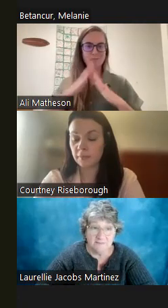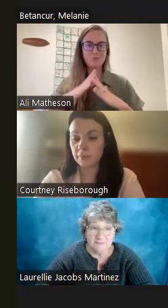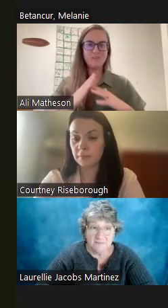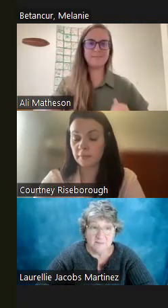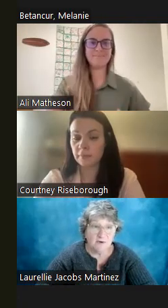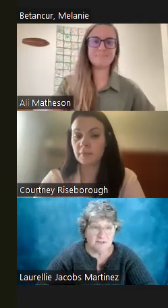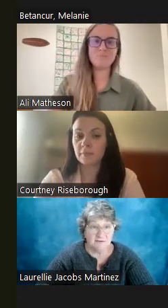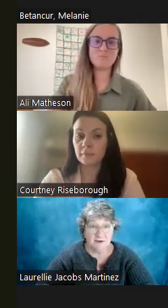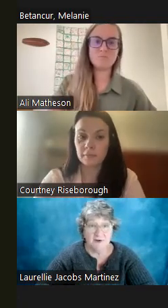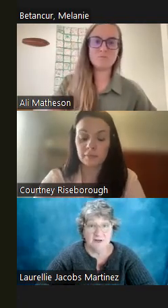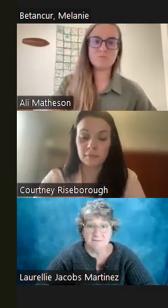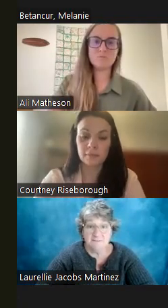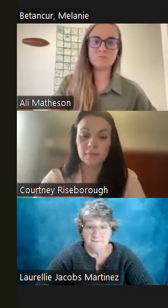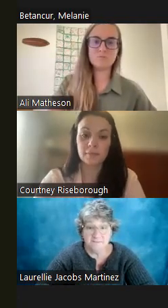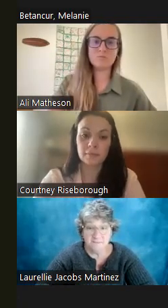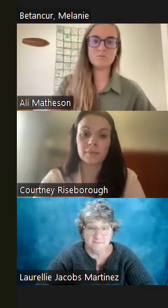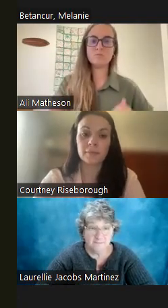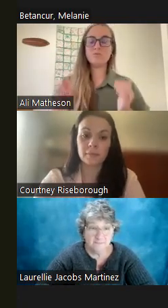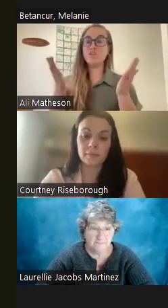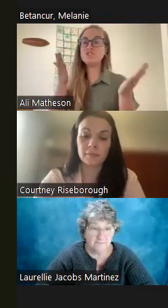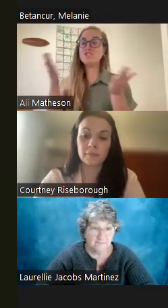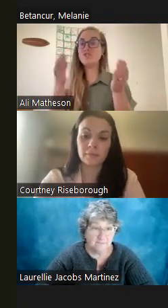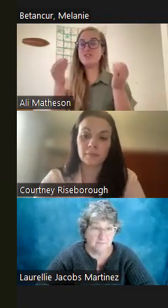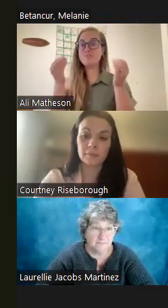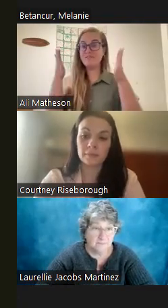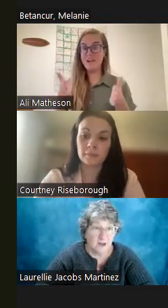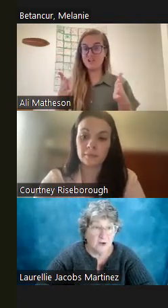accessible for the deaf community.